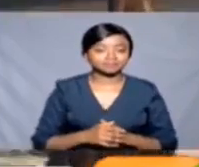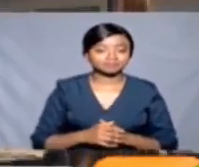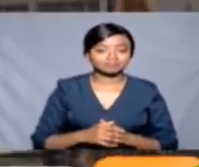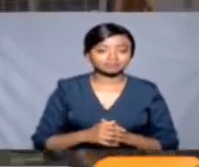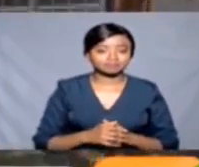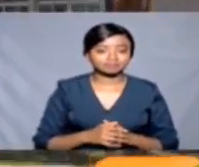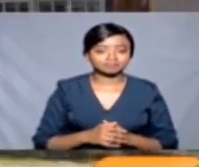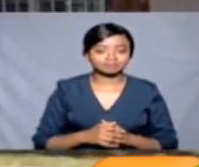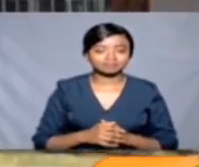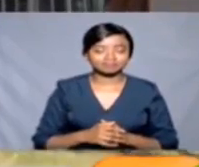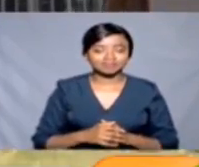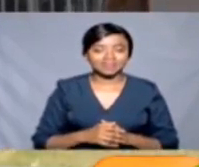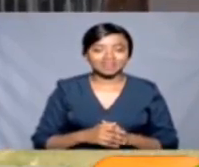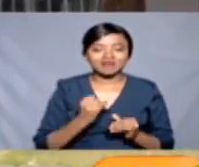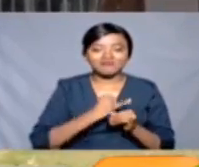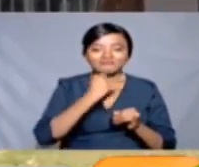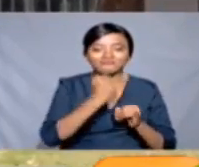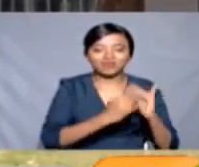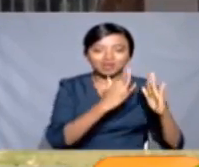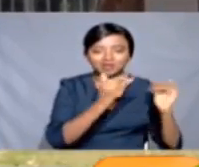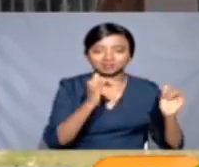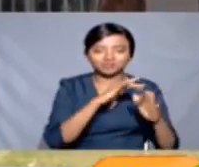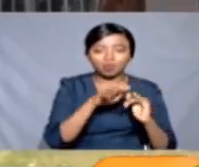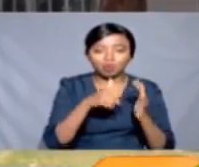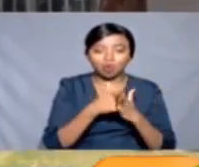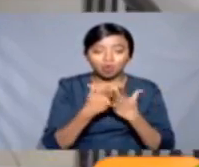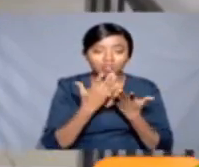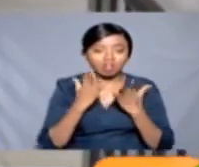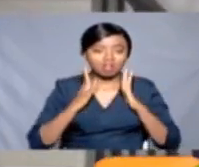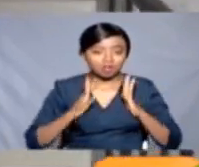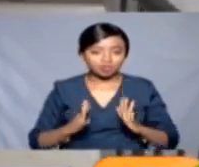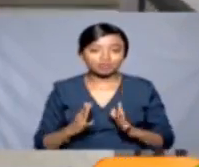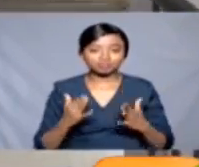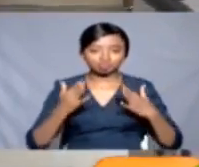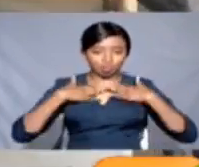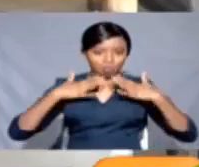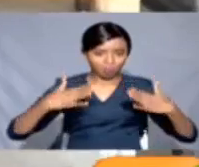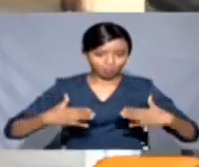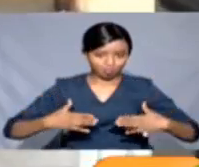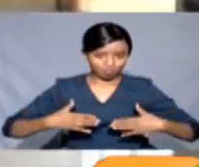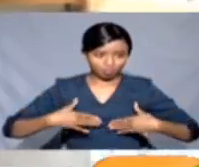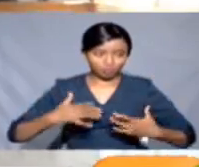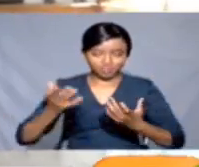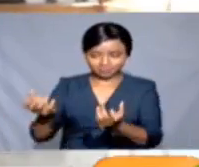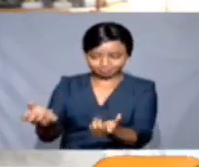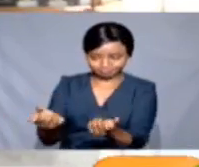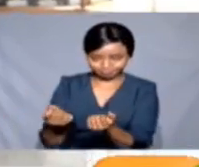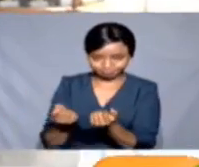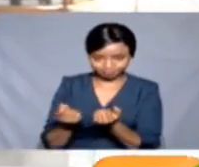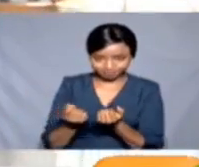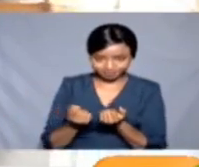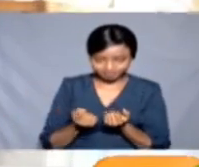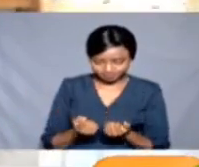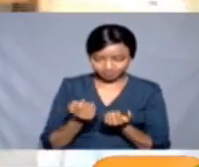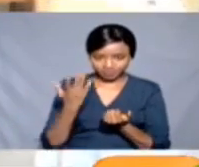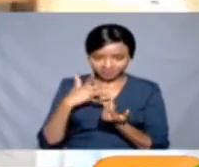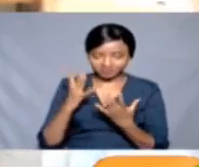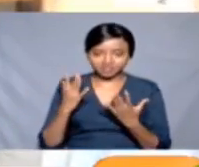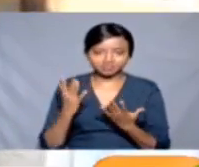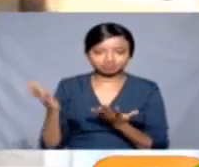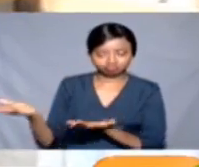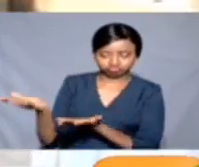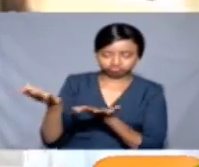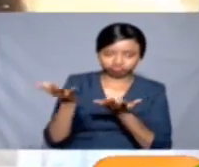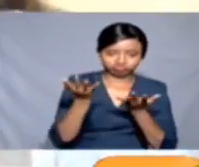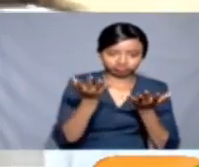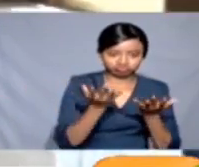of every human being. This is where we put the body. There is a stand that normally we have in between here. The body comes,